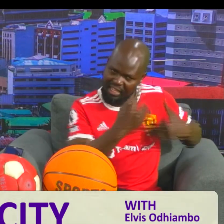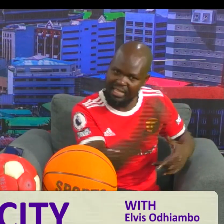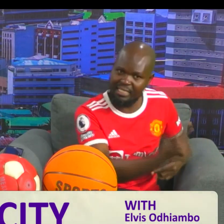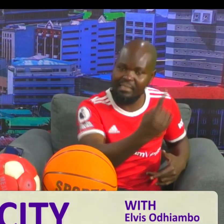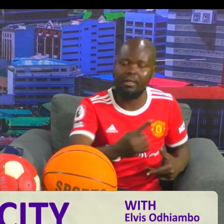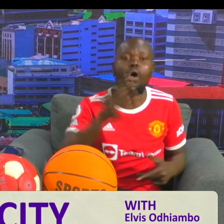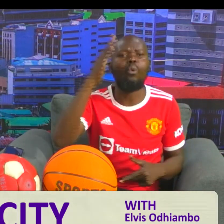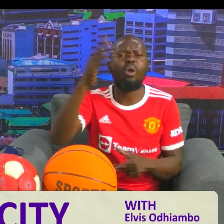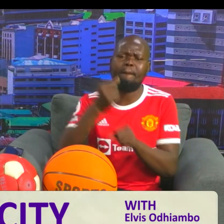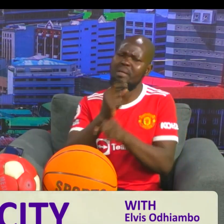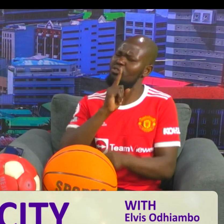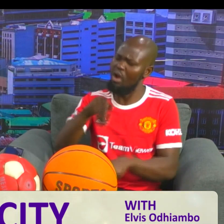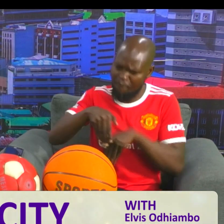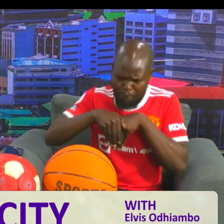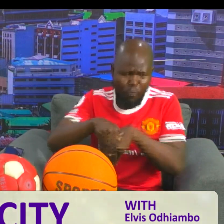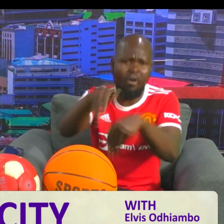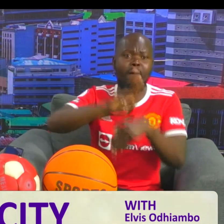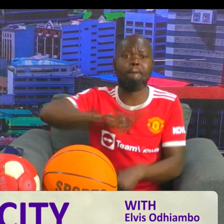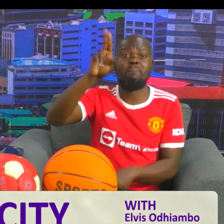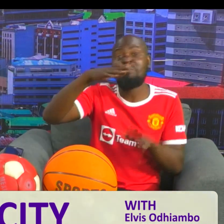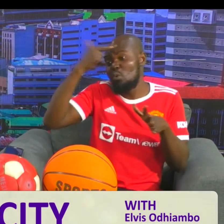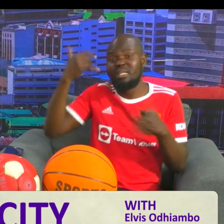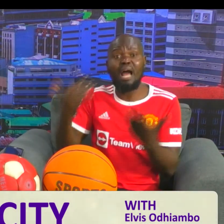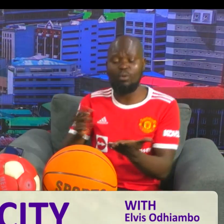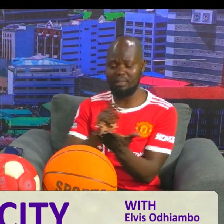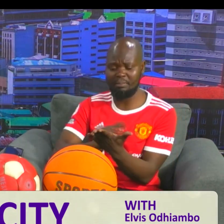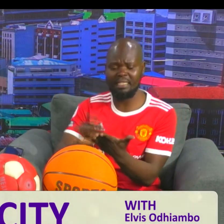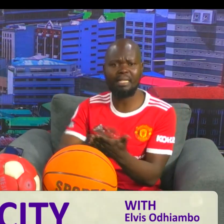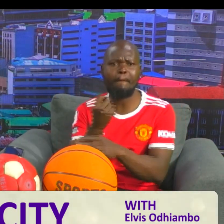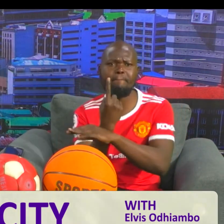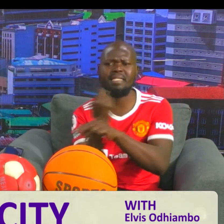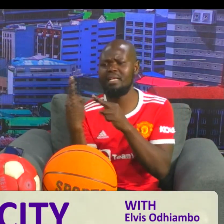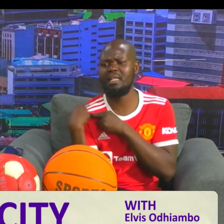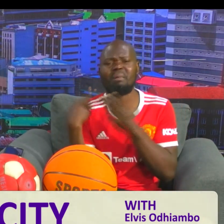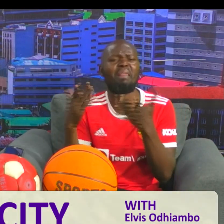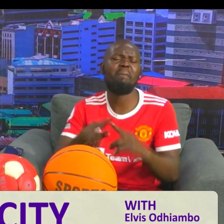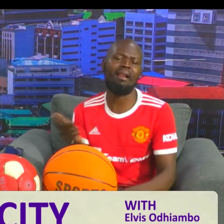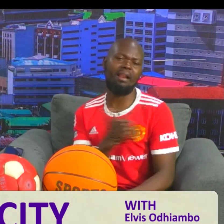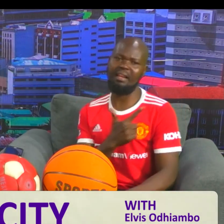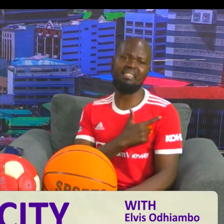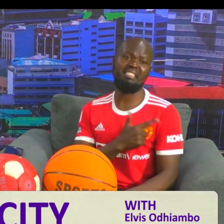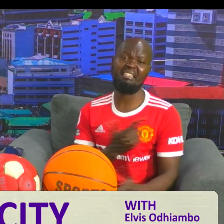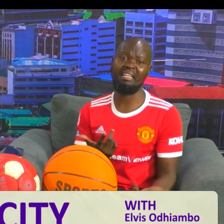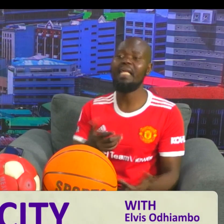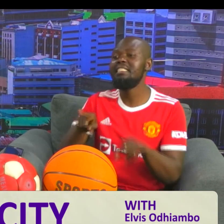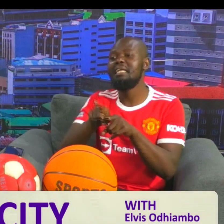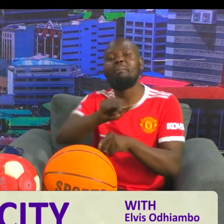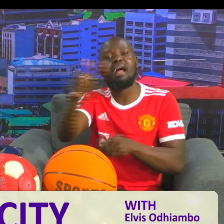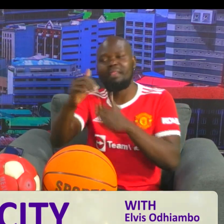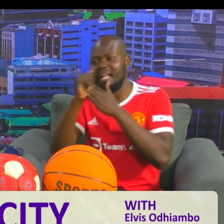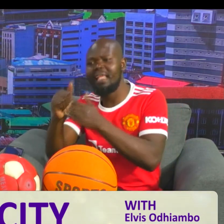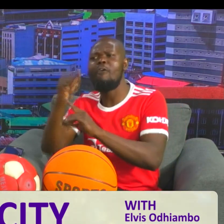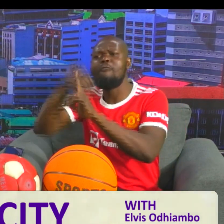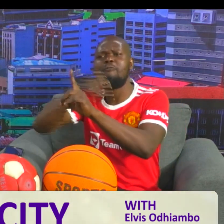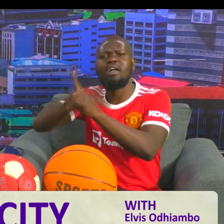from playing, it went without any penalty. Right. Because right now we are